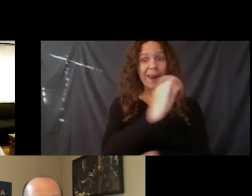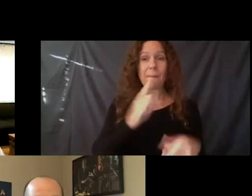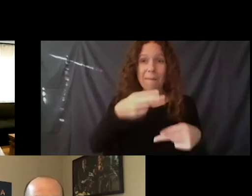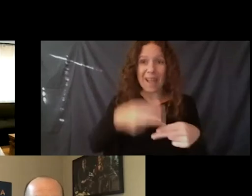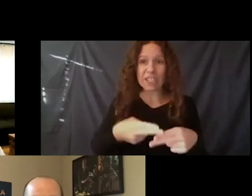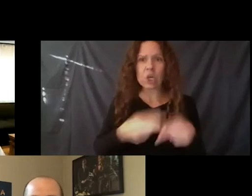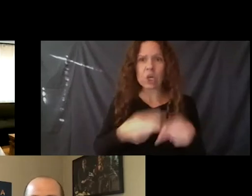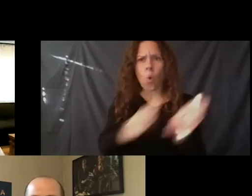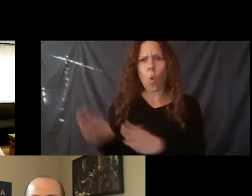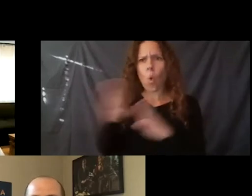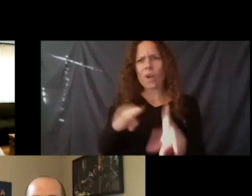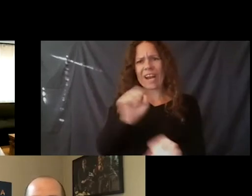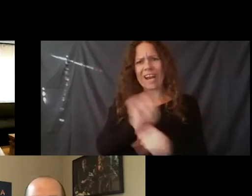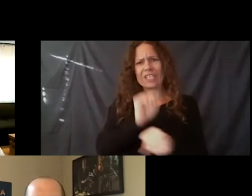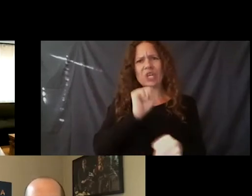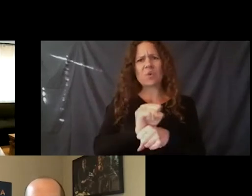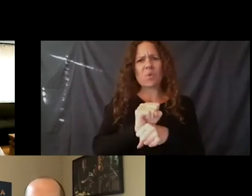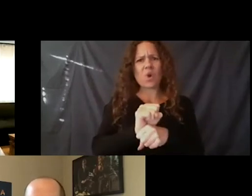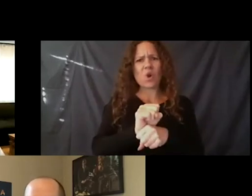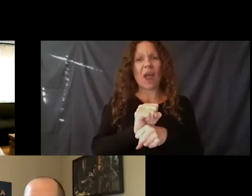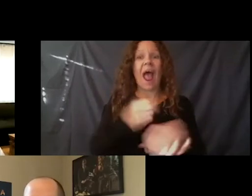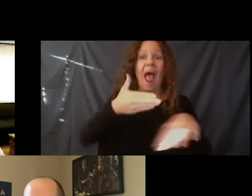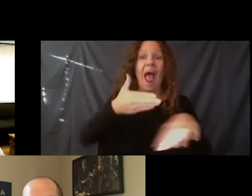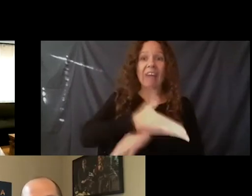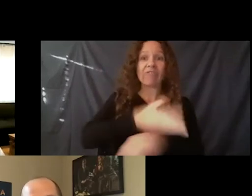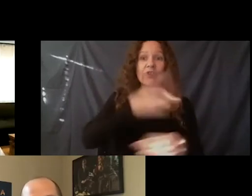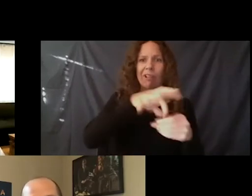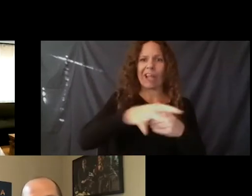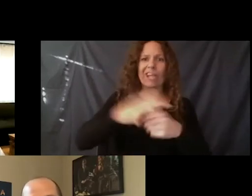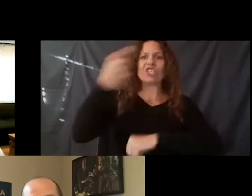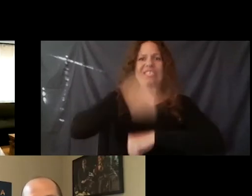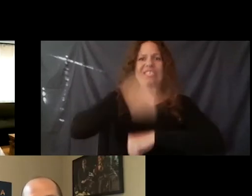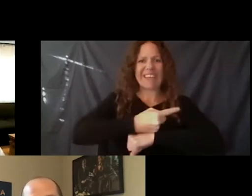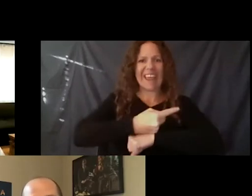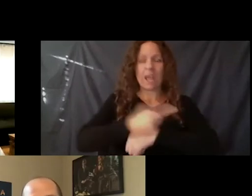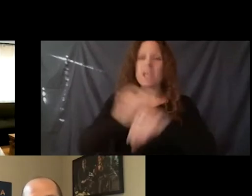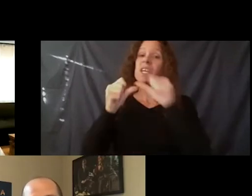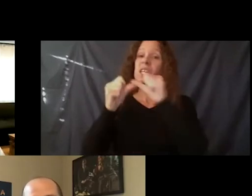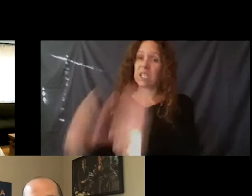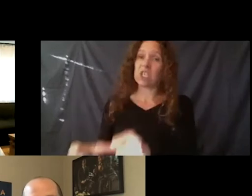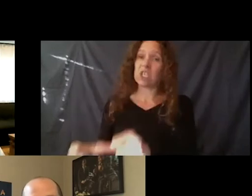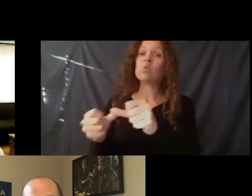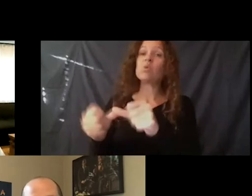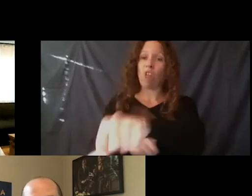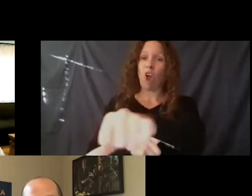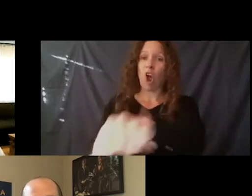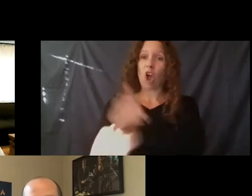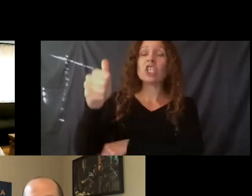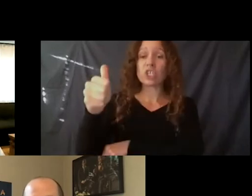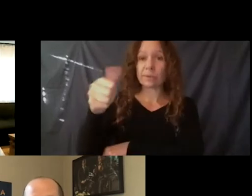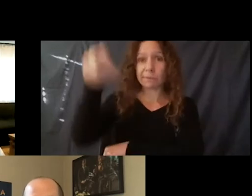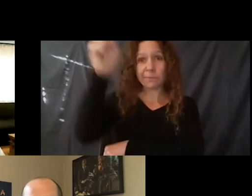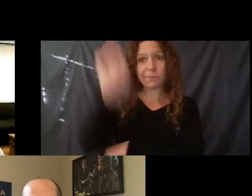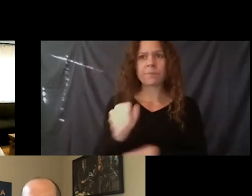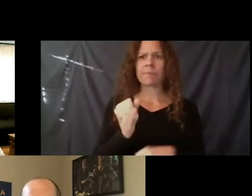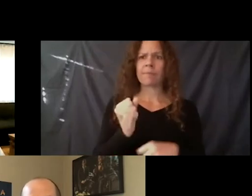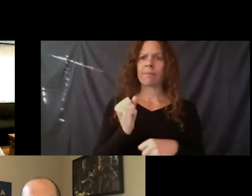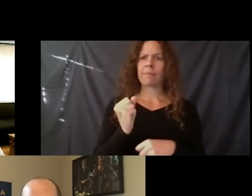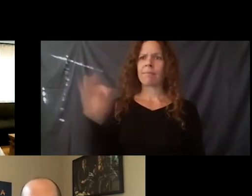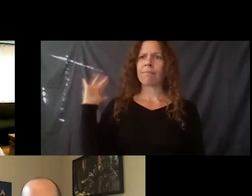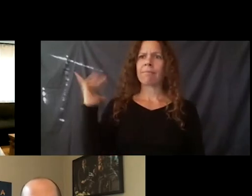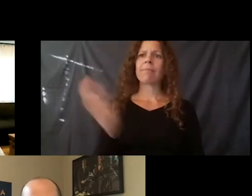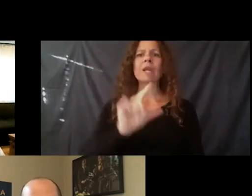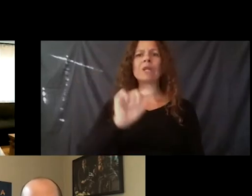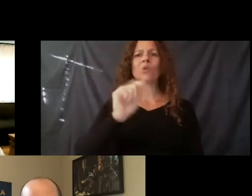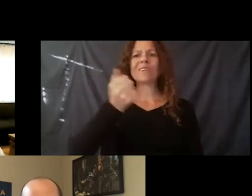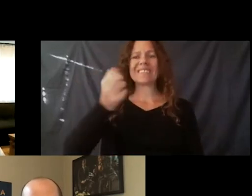continued on well past Election Day. And I was thinking back to 2016, in which we, when